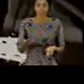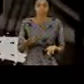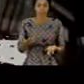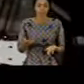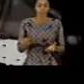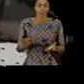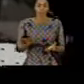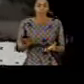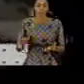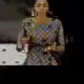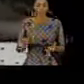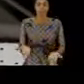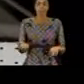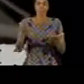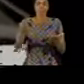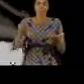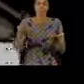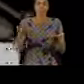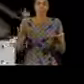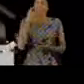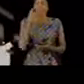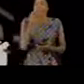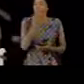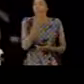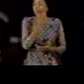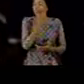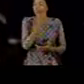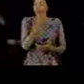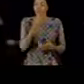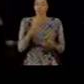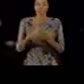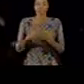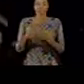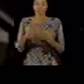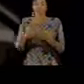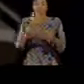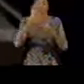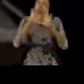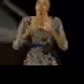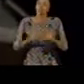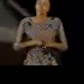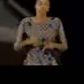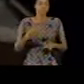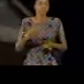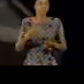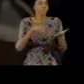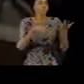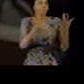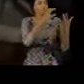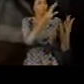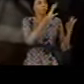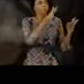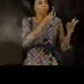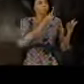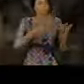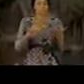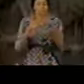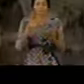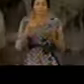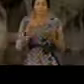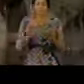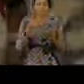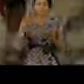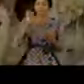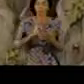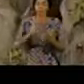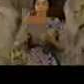I will lift my eyes to the calmer of the storm. You will not